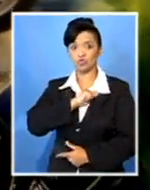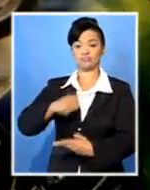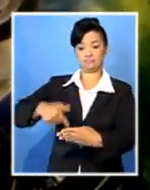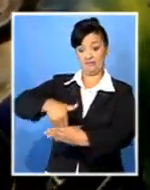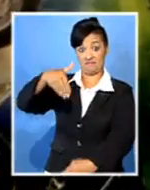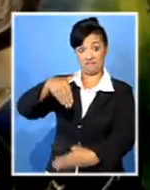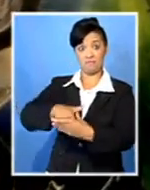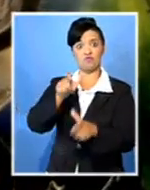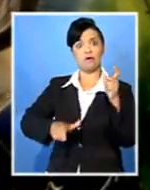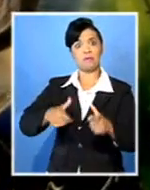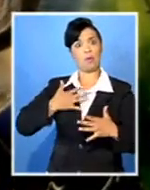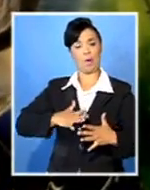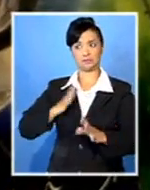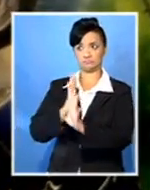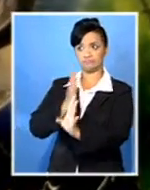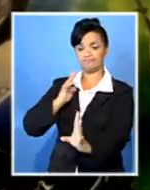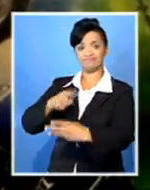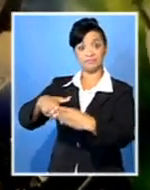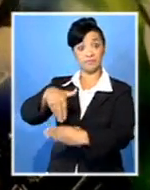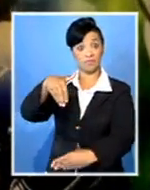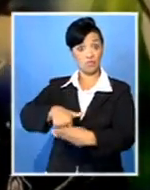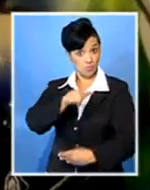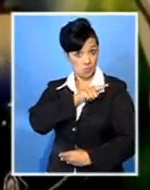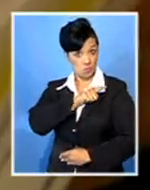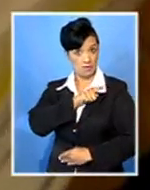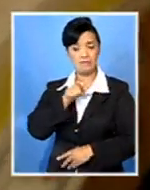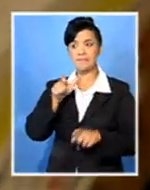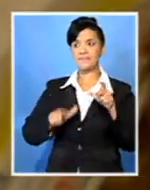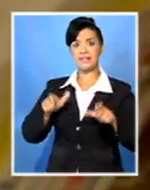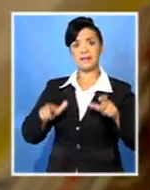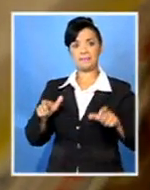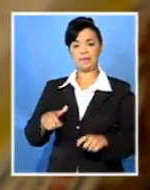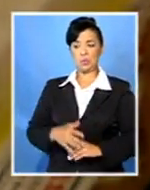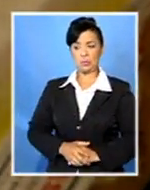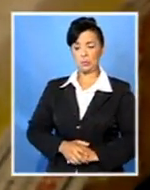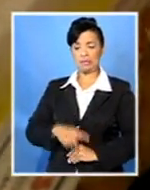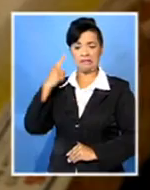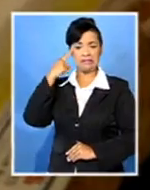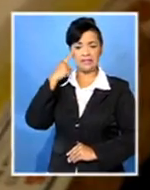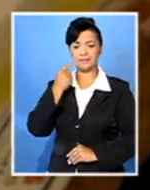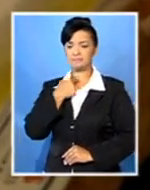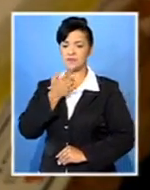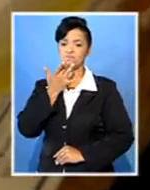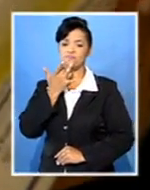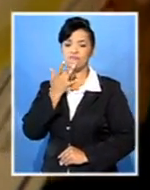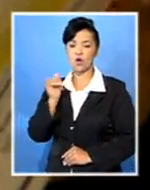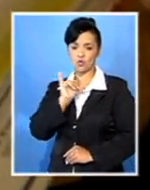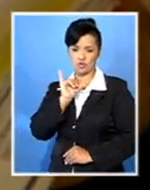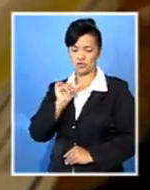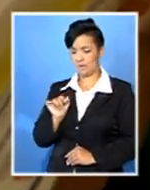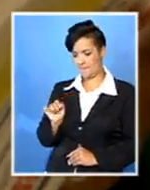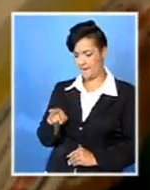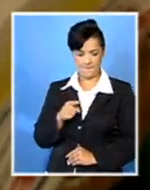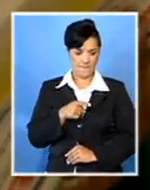of getting to the votes and making your mark, because people will have a different vision. Candidates have a different vision for this